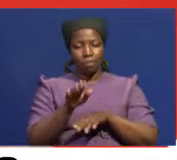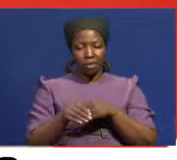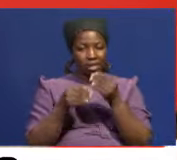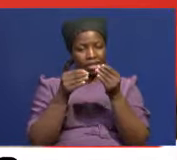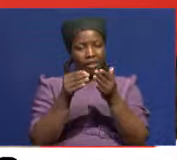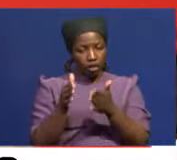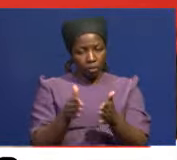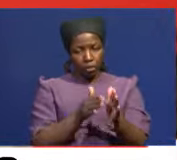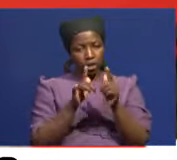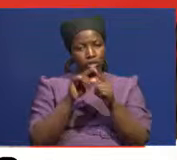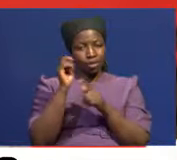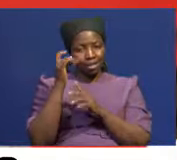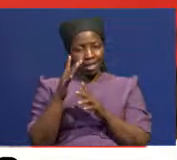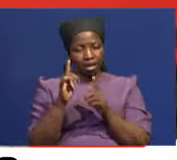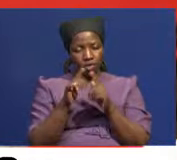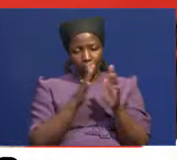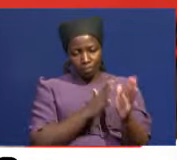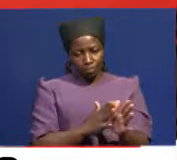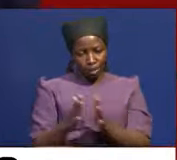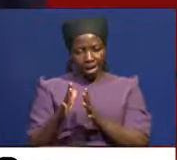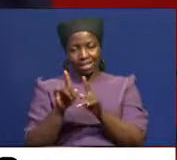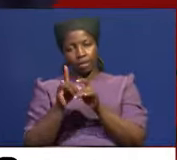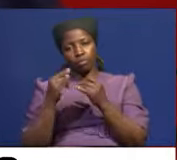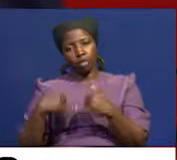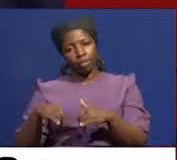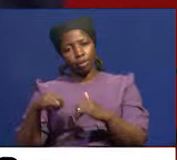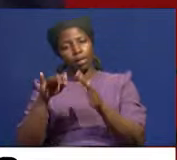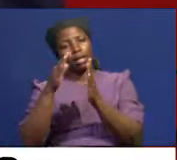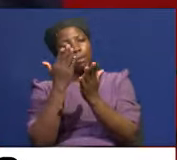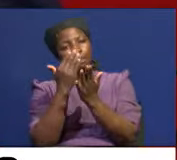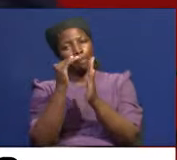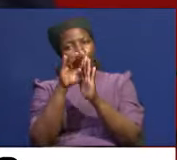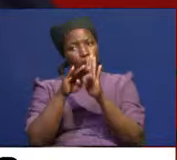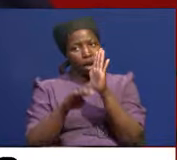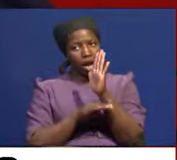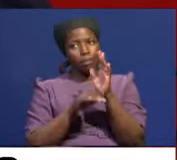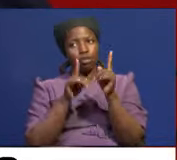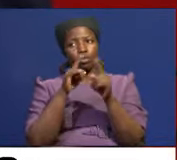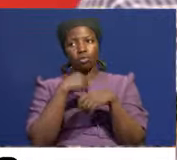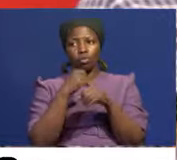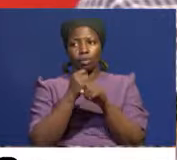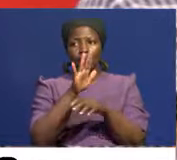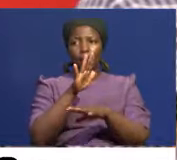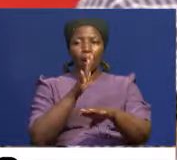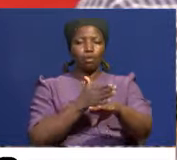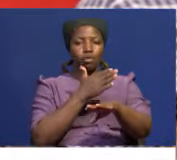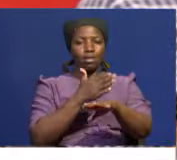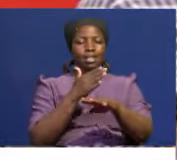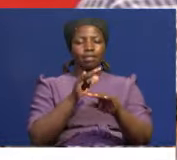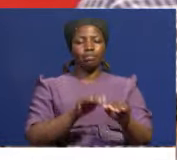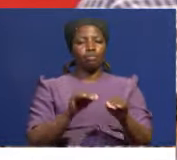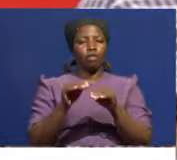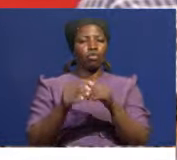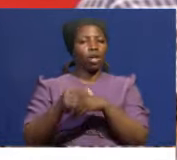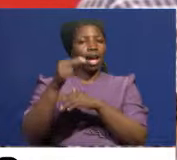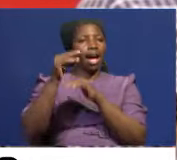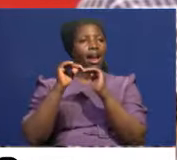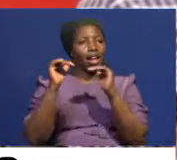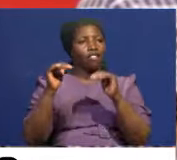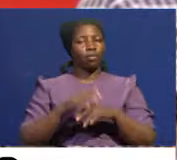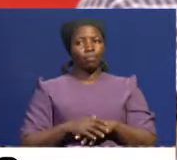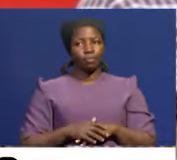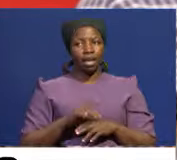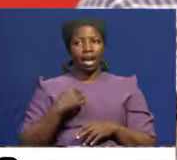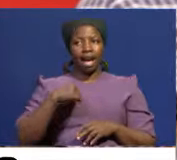for Kenya to strategize and implement initiatives to propel its music on the global stage. As Kenya, we are really filled with optimism for